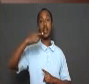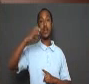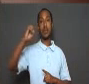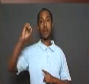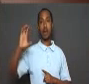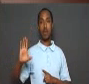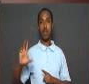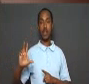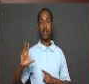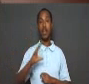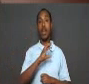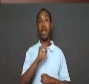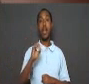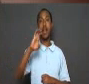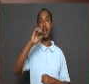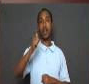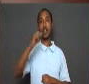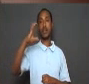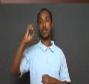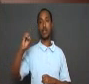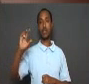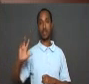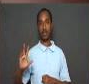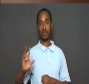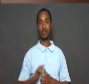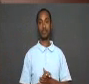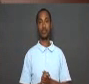carbonate and calcium carbonate.